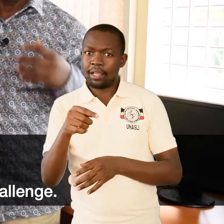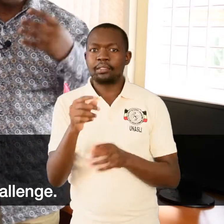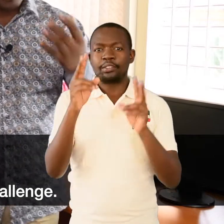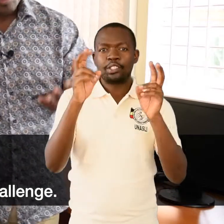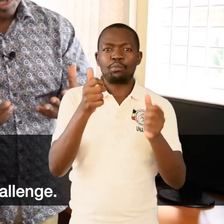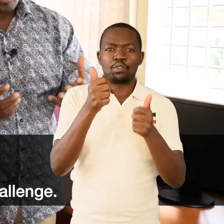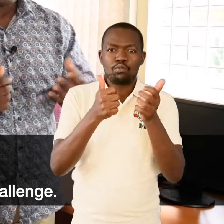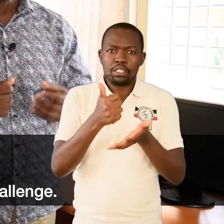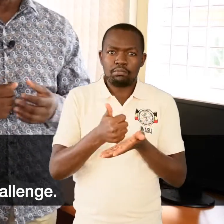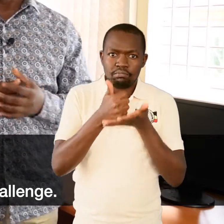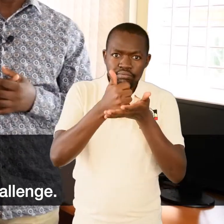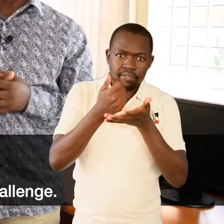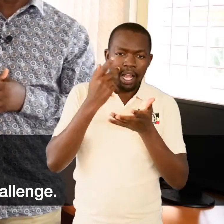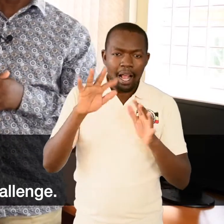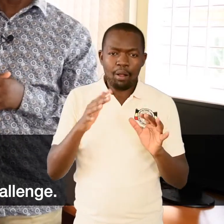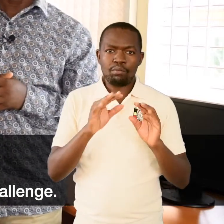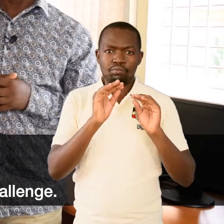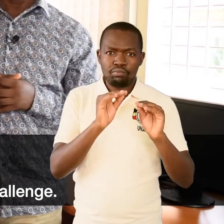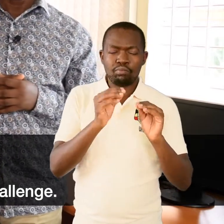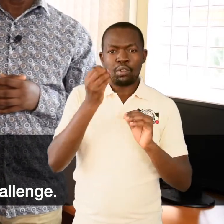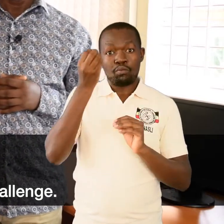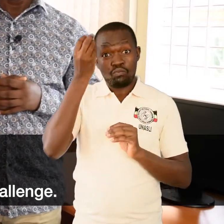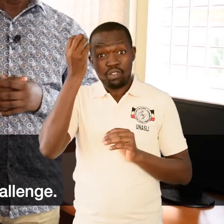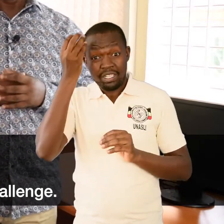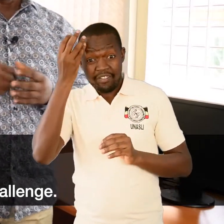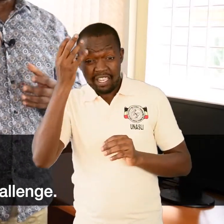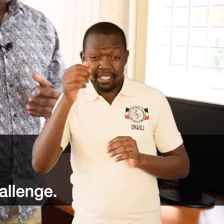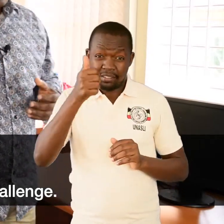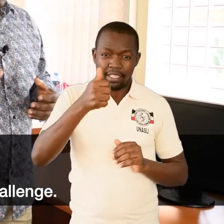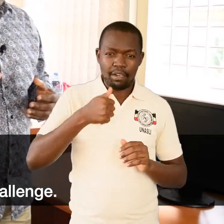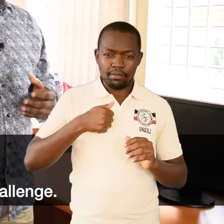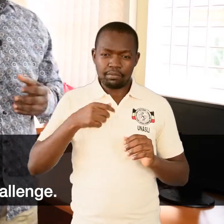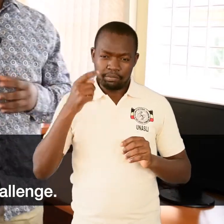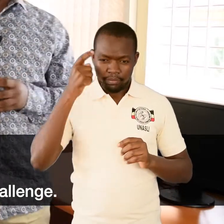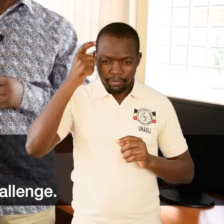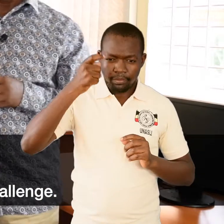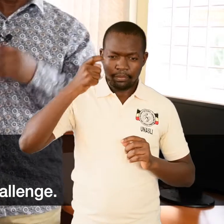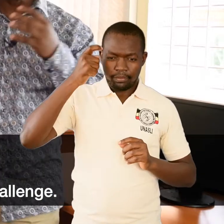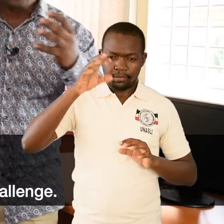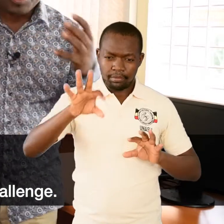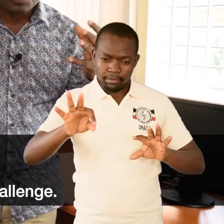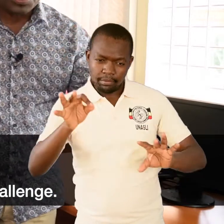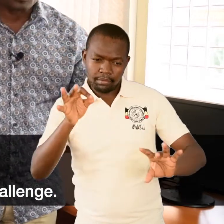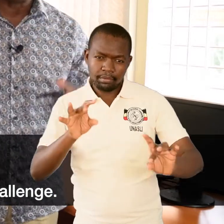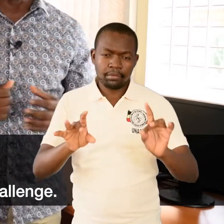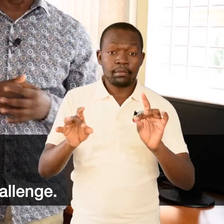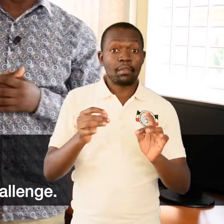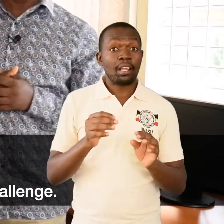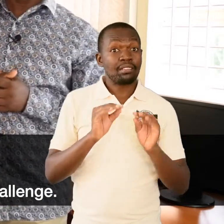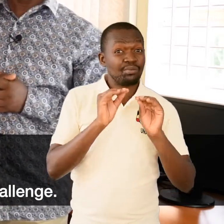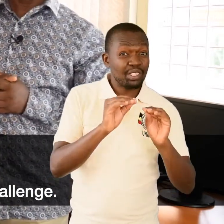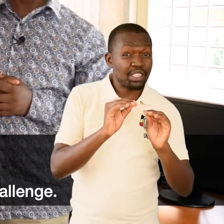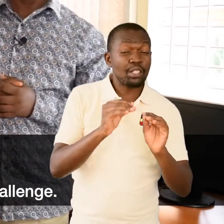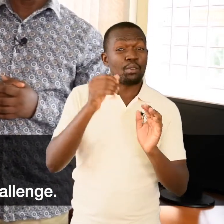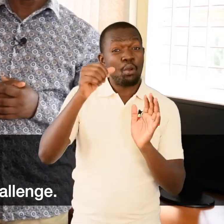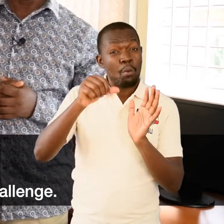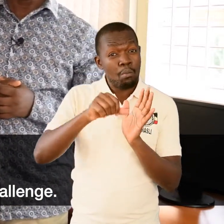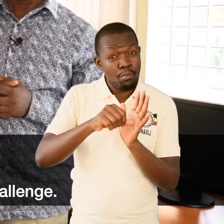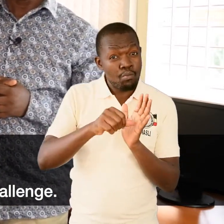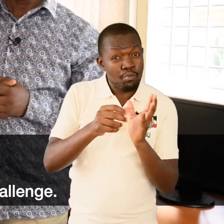creativity and innovation. It teaches you problem solving,